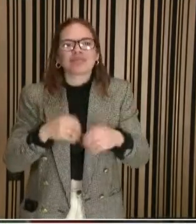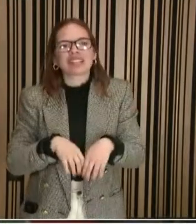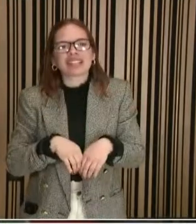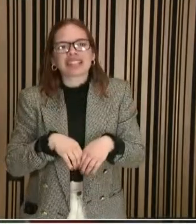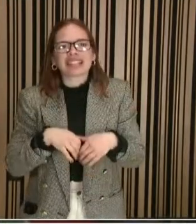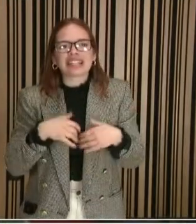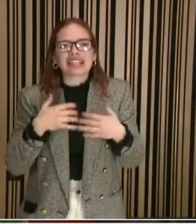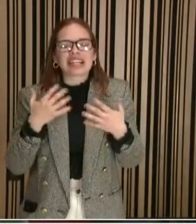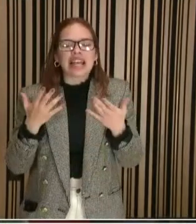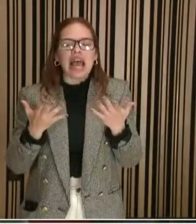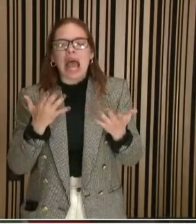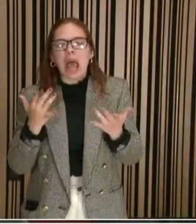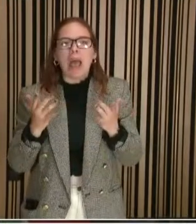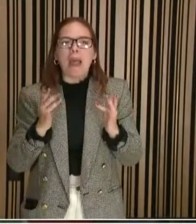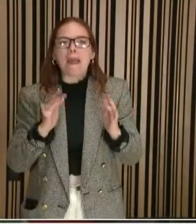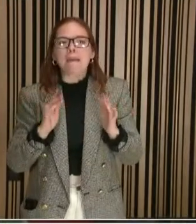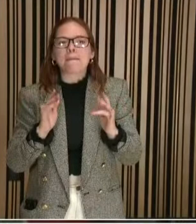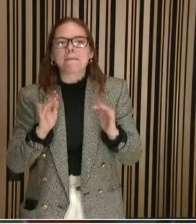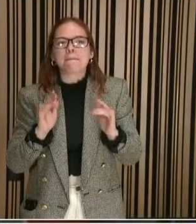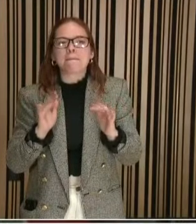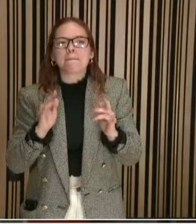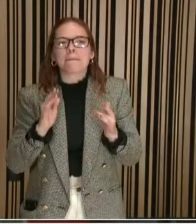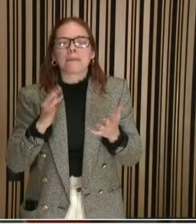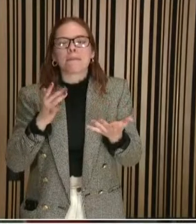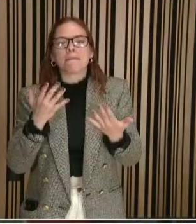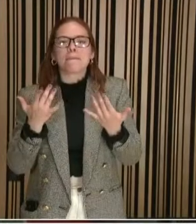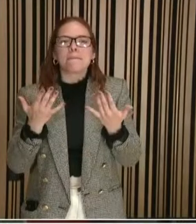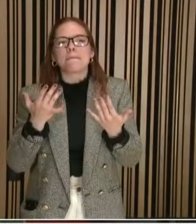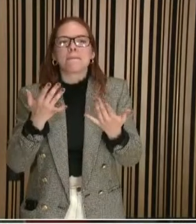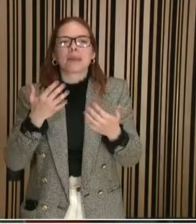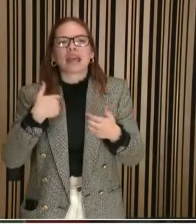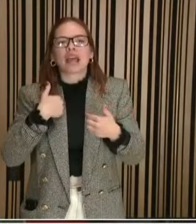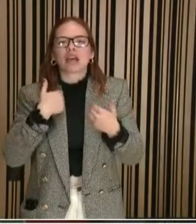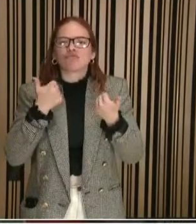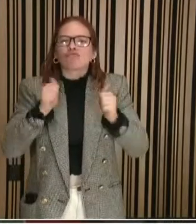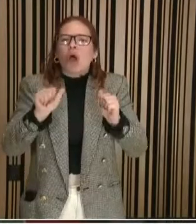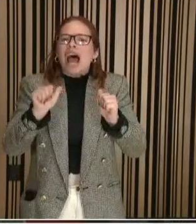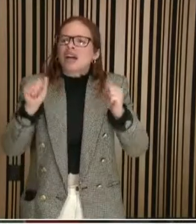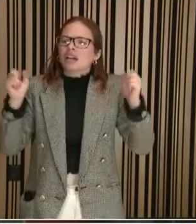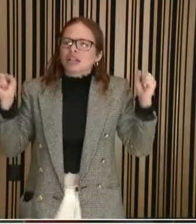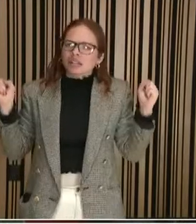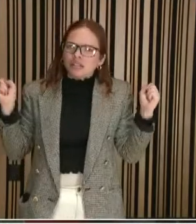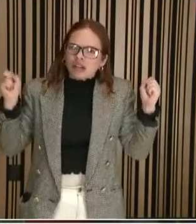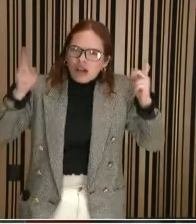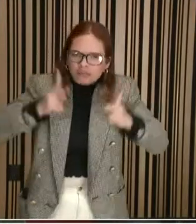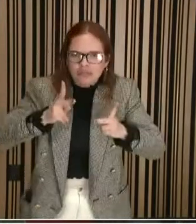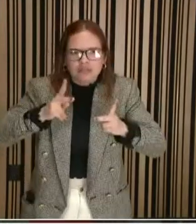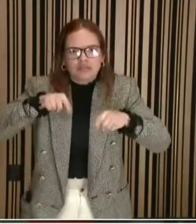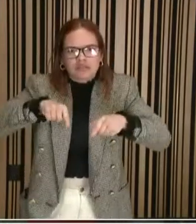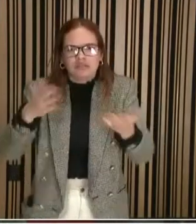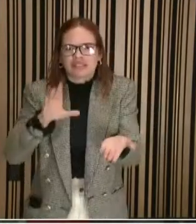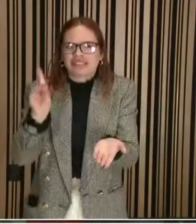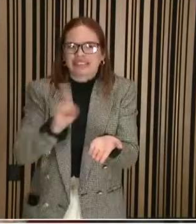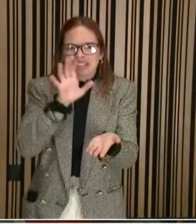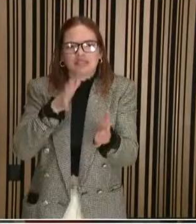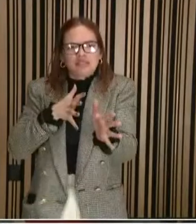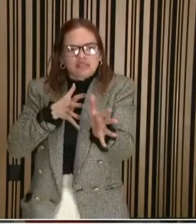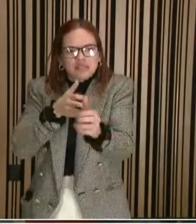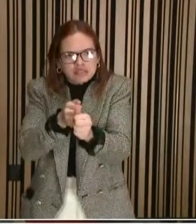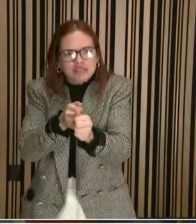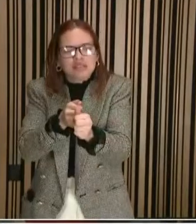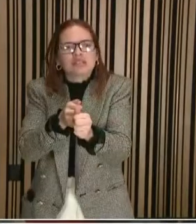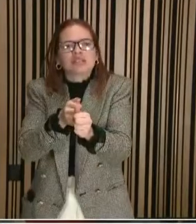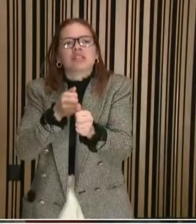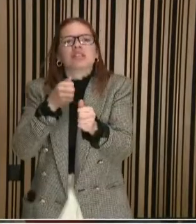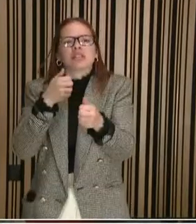make sure that we're on the path to a comeback in our downtown area, as well as investing in our